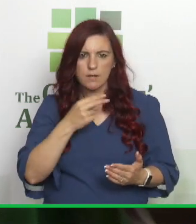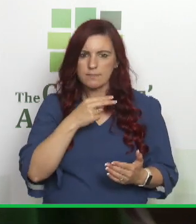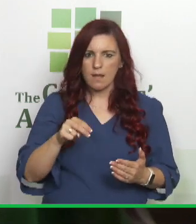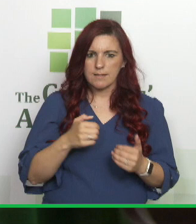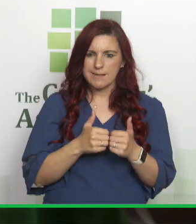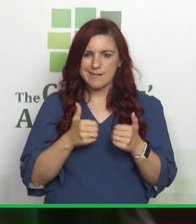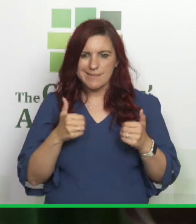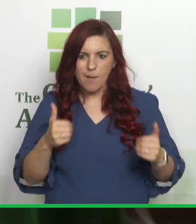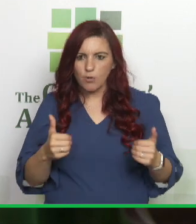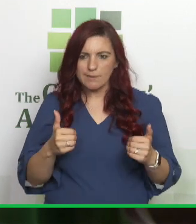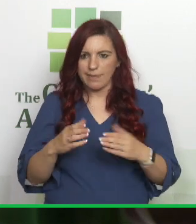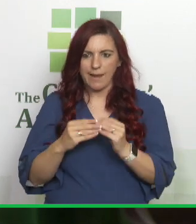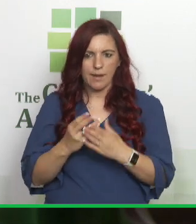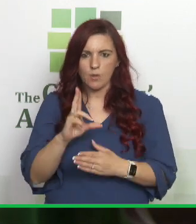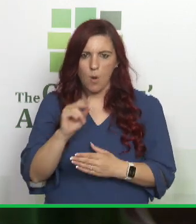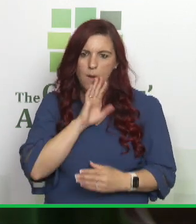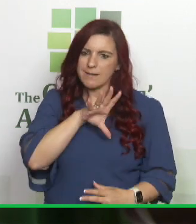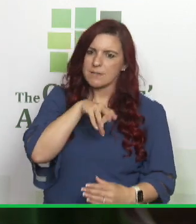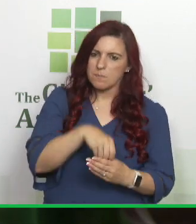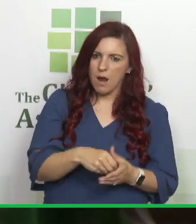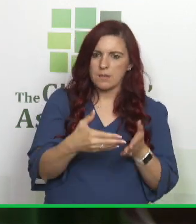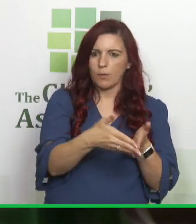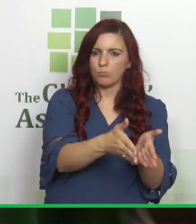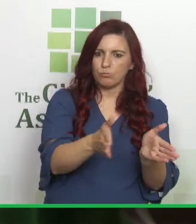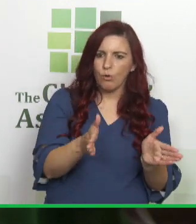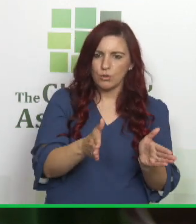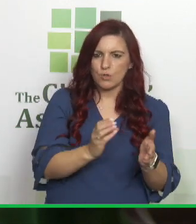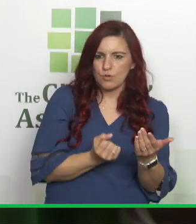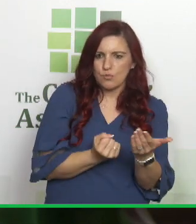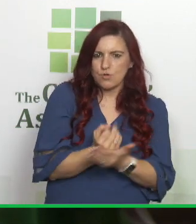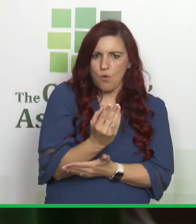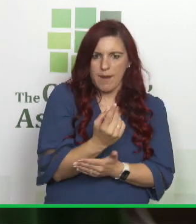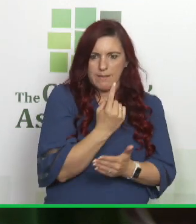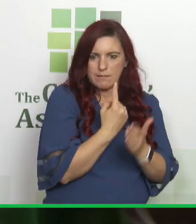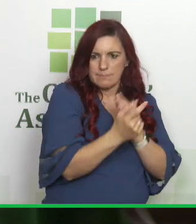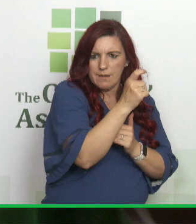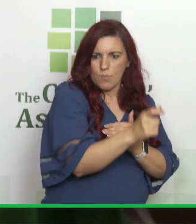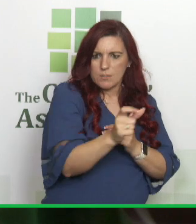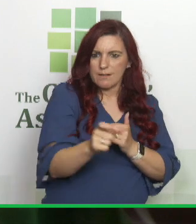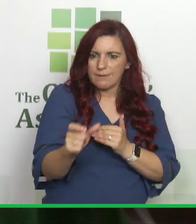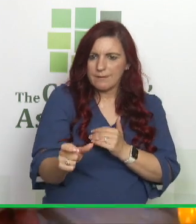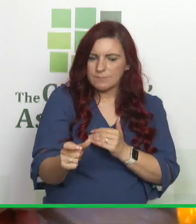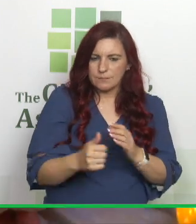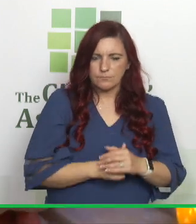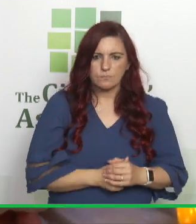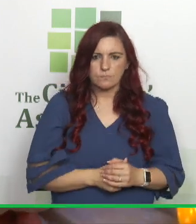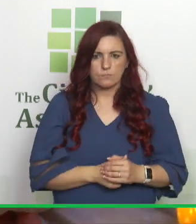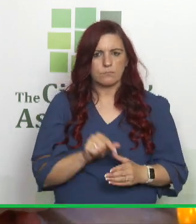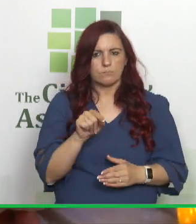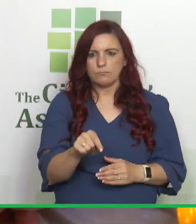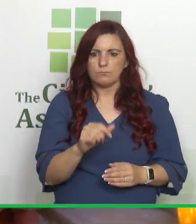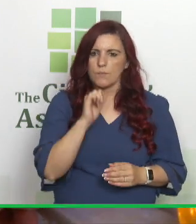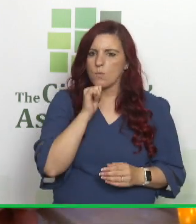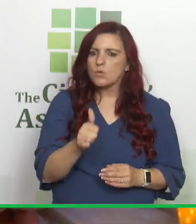or distinct entity, but rather part of a broader story that defines the person standing before us. We do not